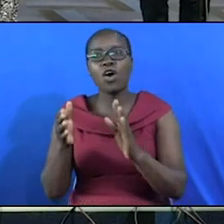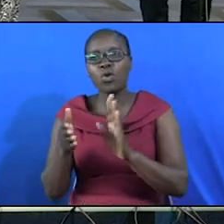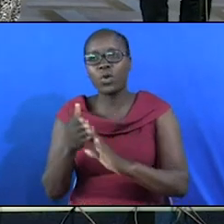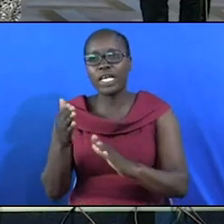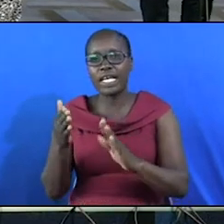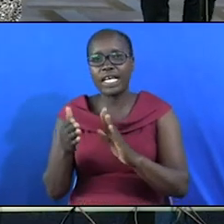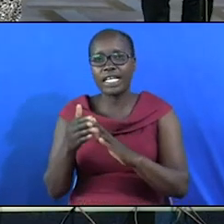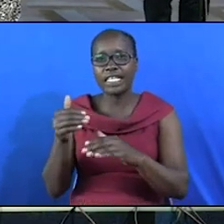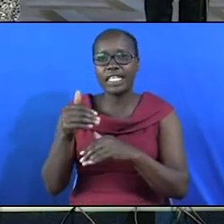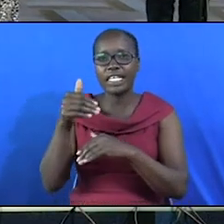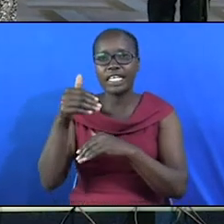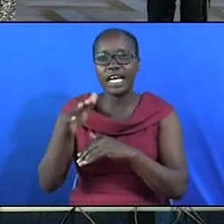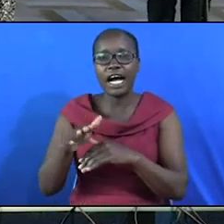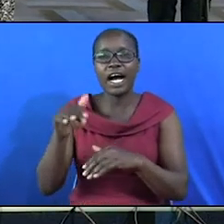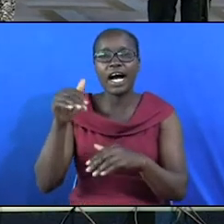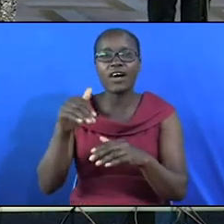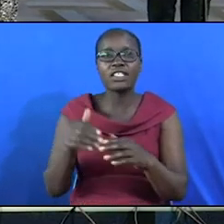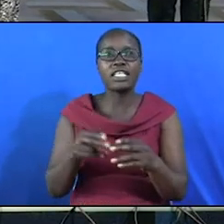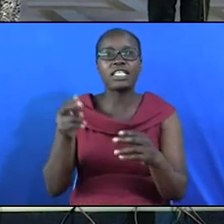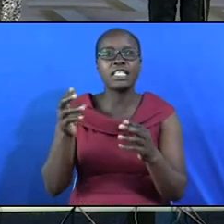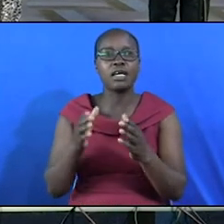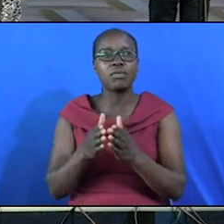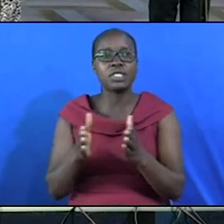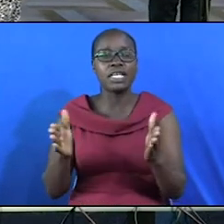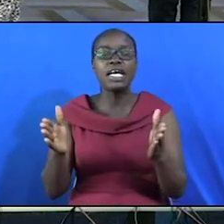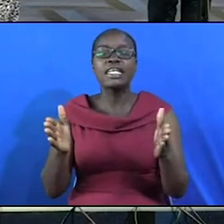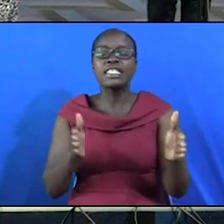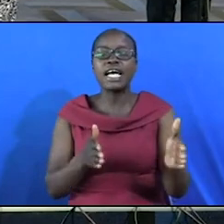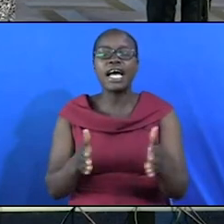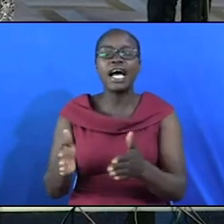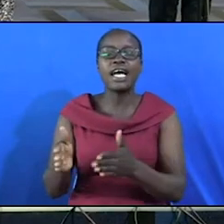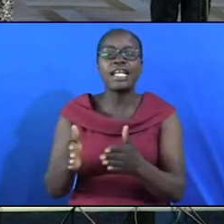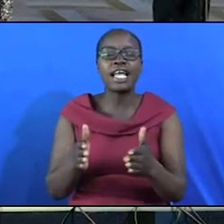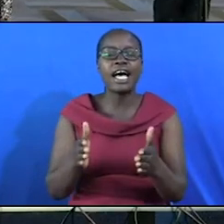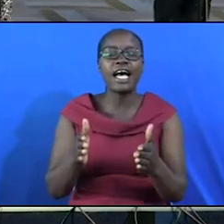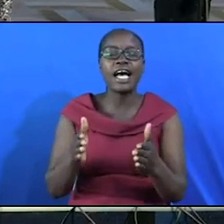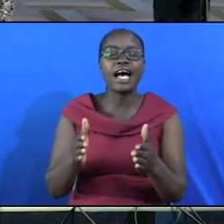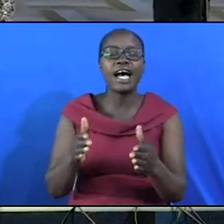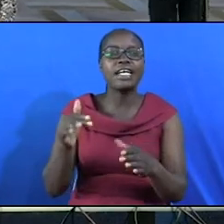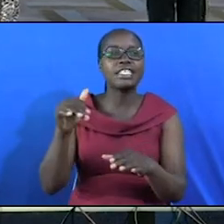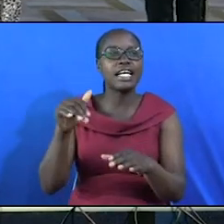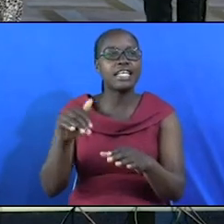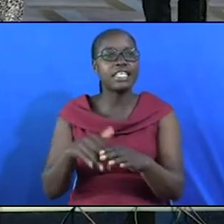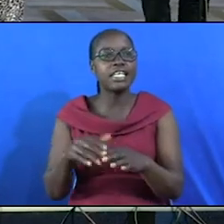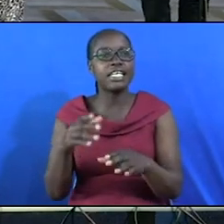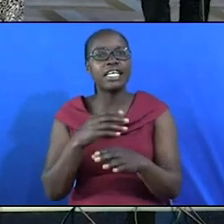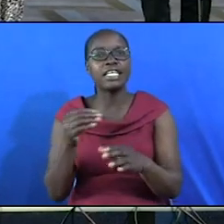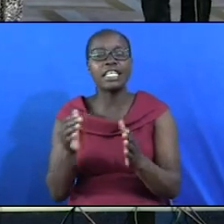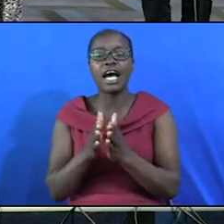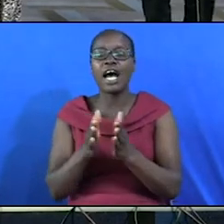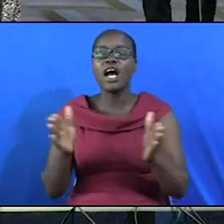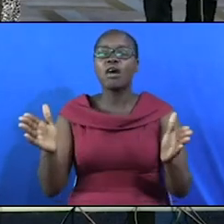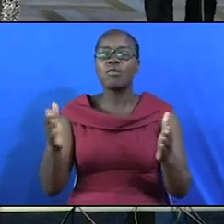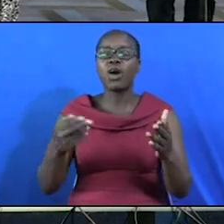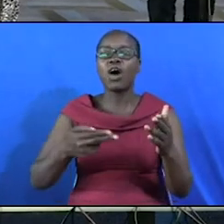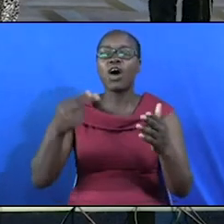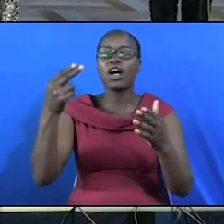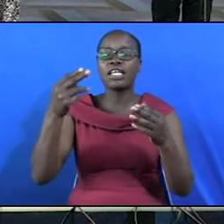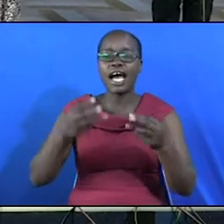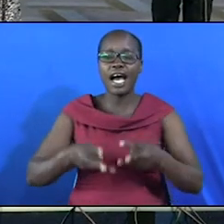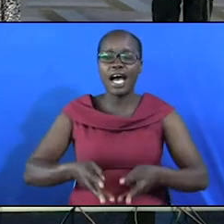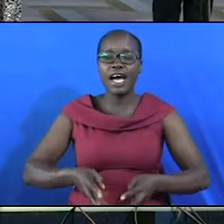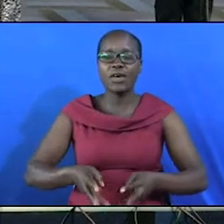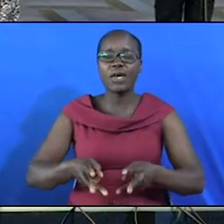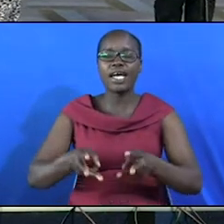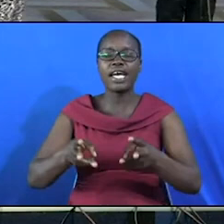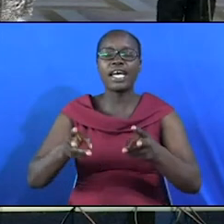Go quickly out in the streets and lanes, and in the